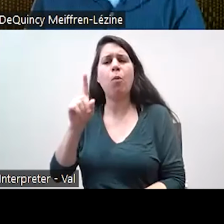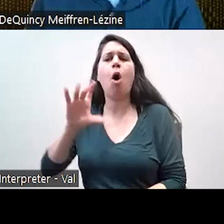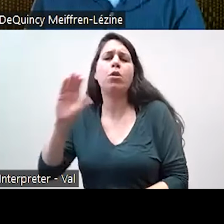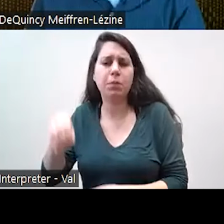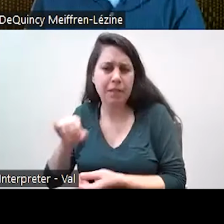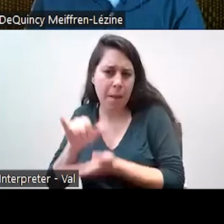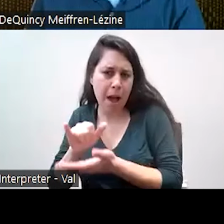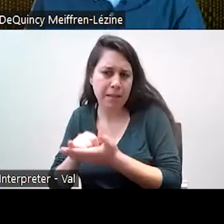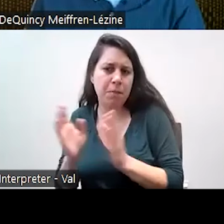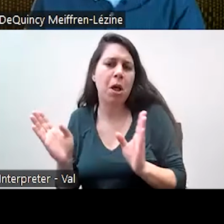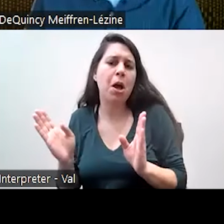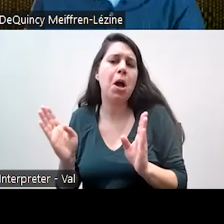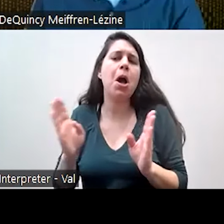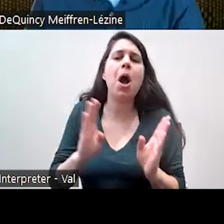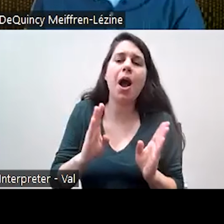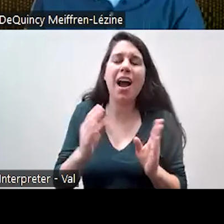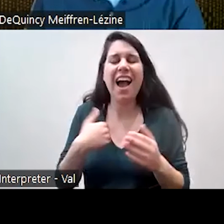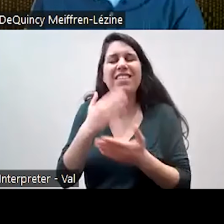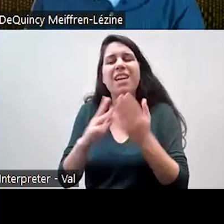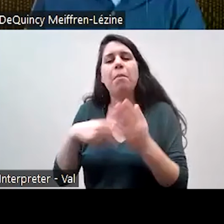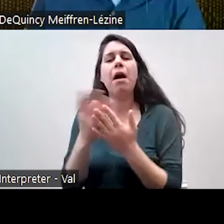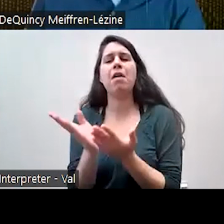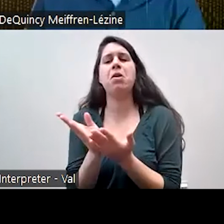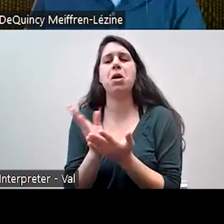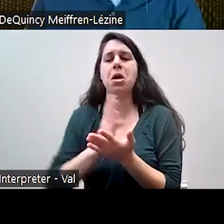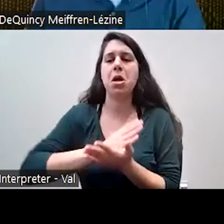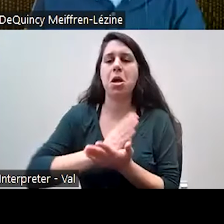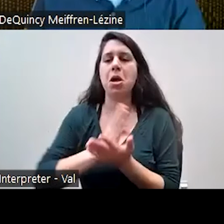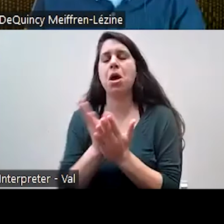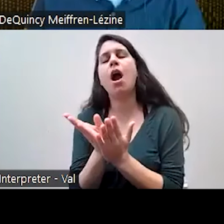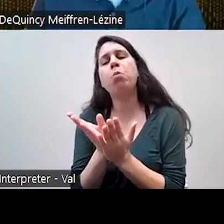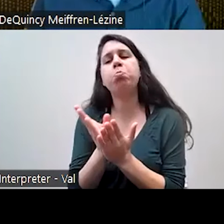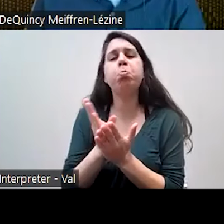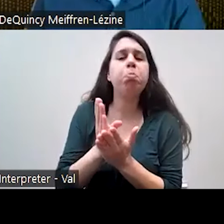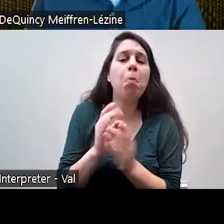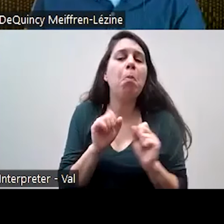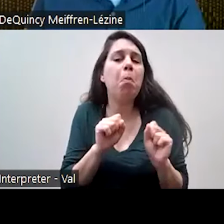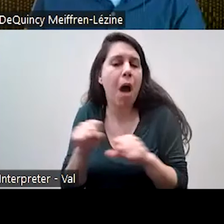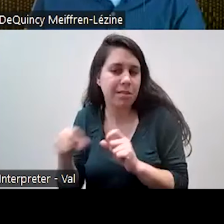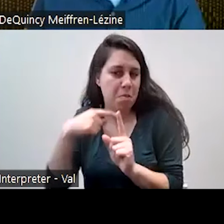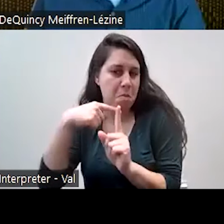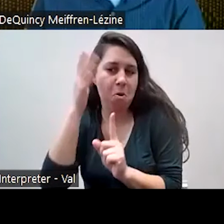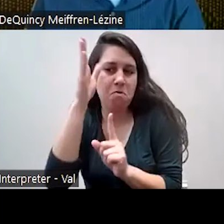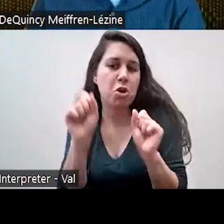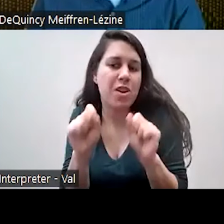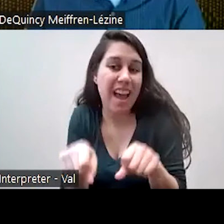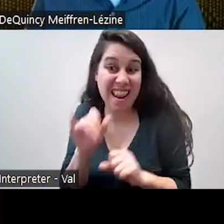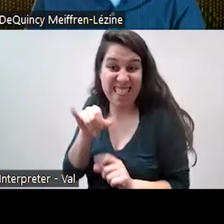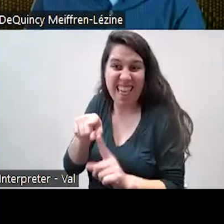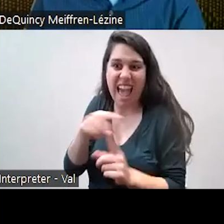have some gradient there to say that it is possible to have a positive future, and that might give us a foot in the